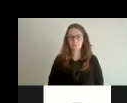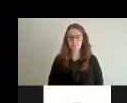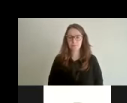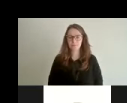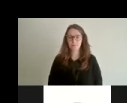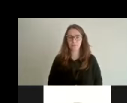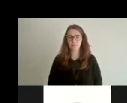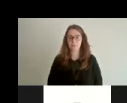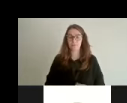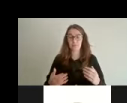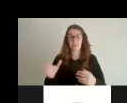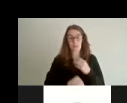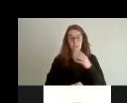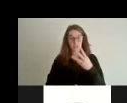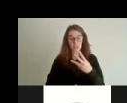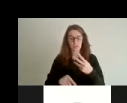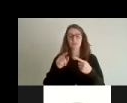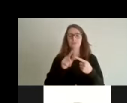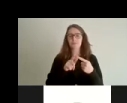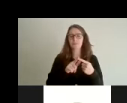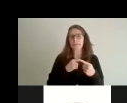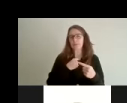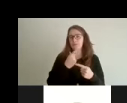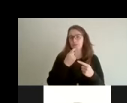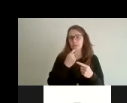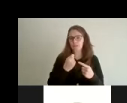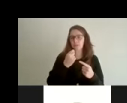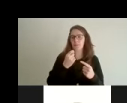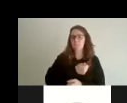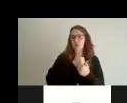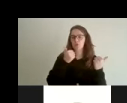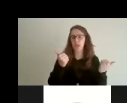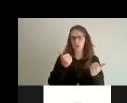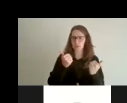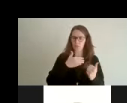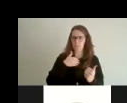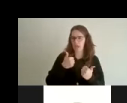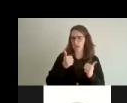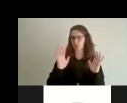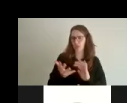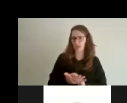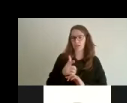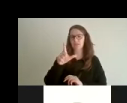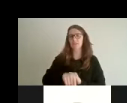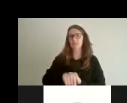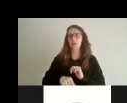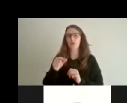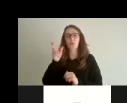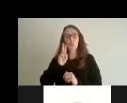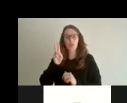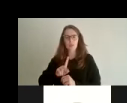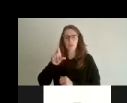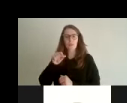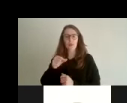Three more. We have to enhance our performance and our well-being. We have to increase the validity and the quality of what we're doing,